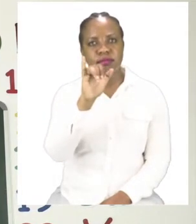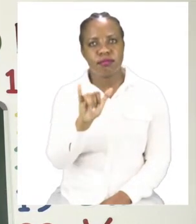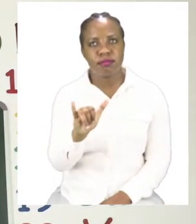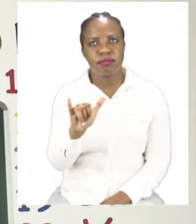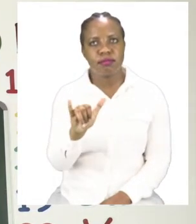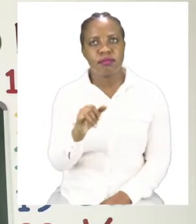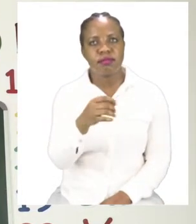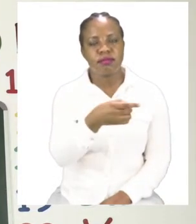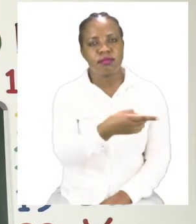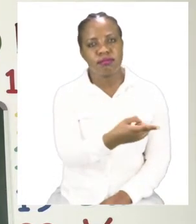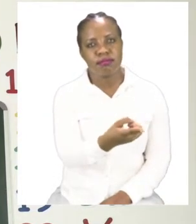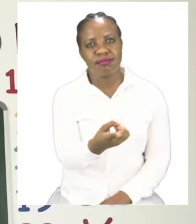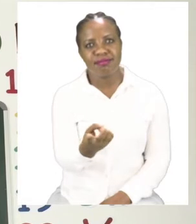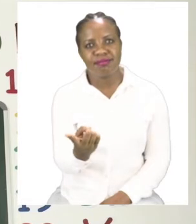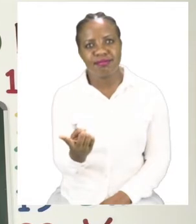They.